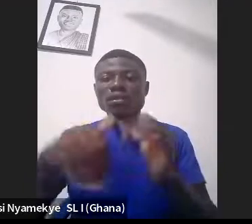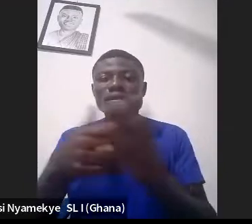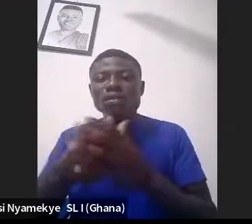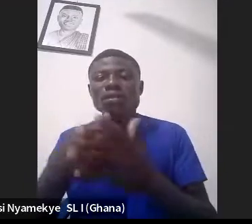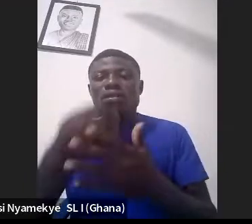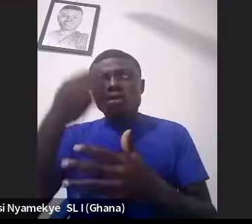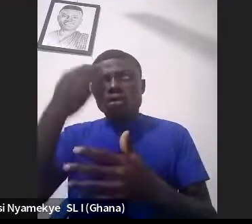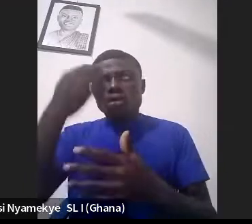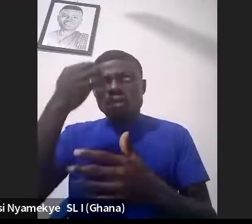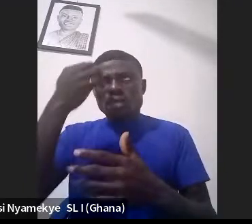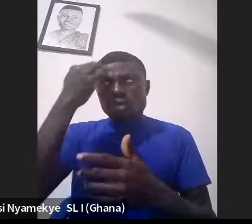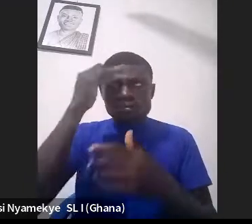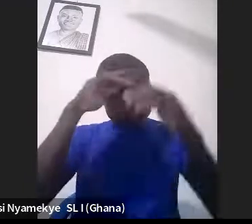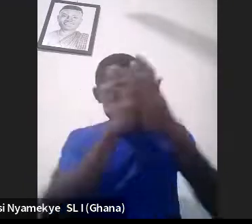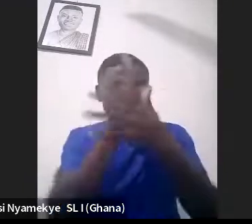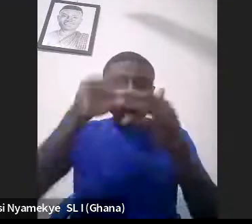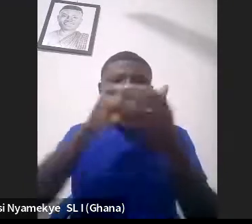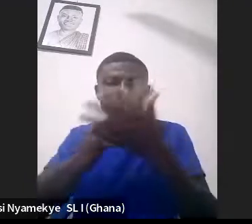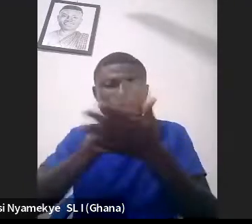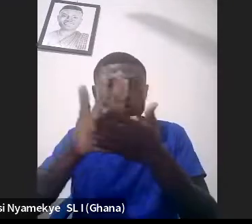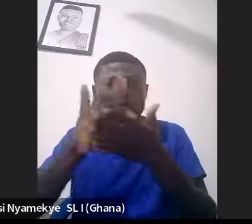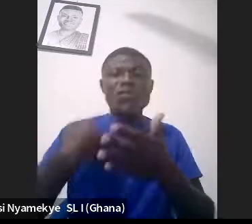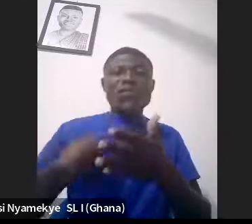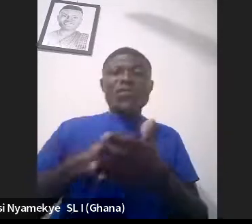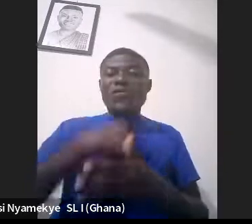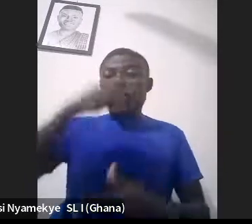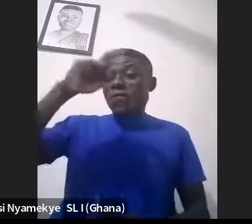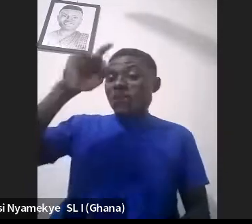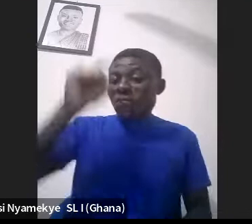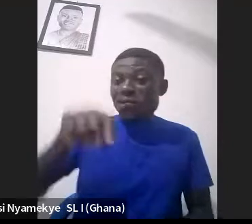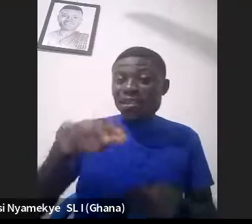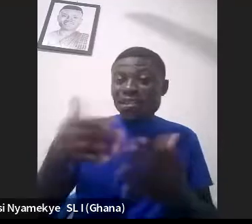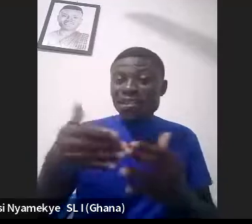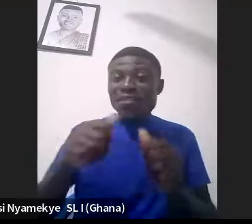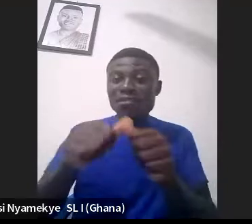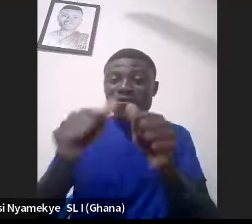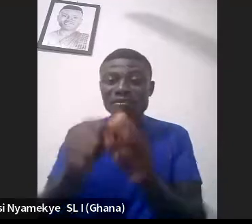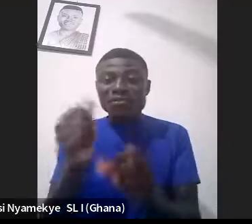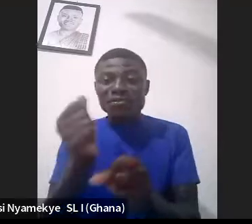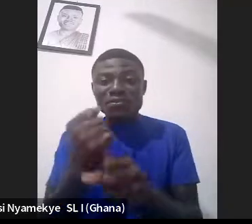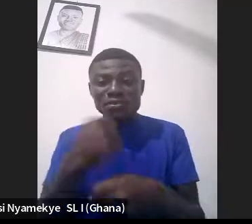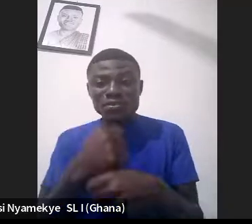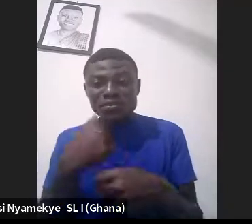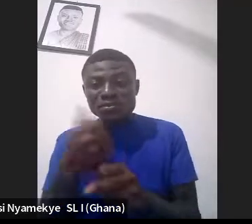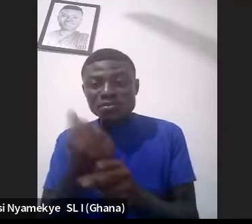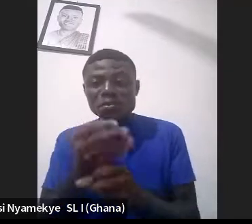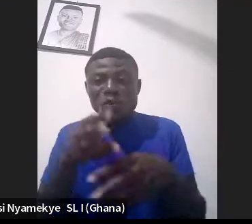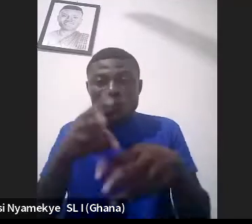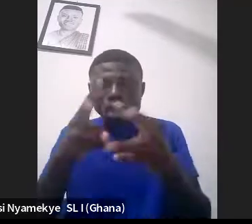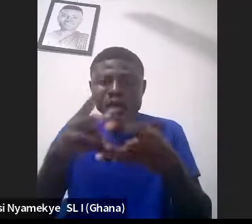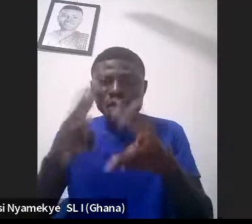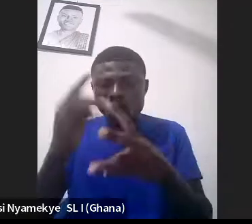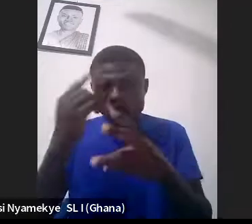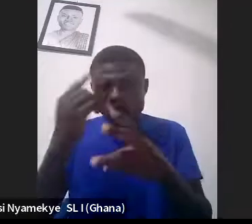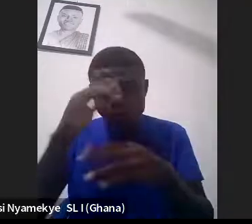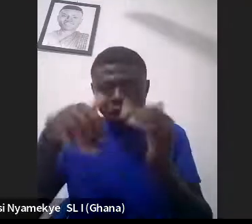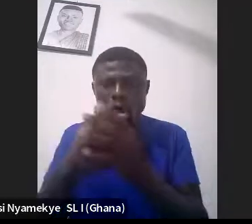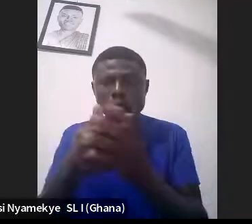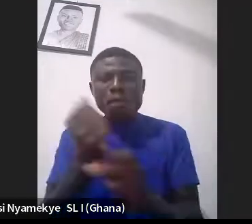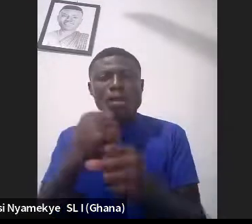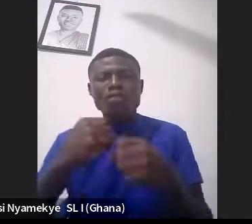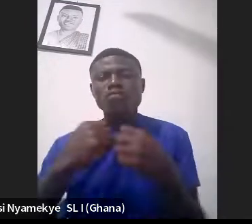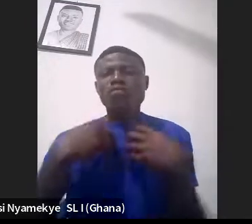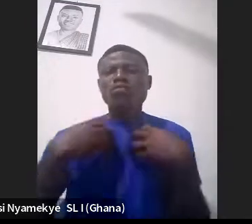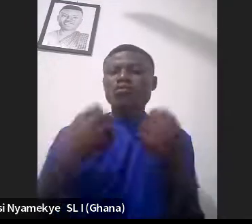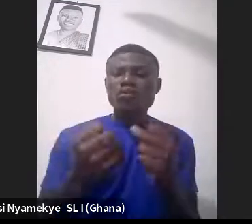smooth. So we need to, continue to make those pathways even stronger by lots of